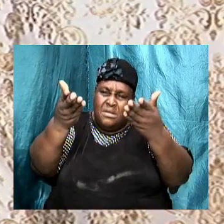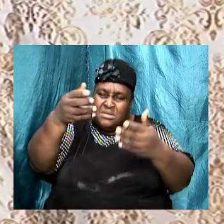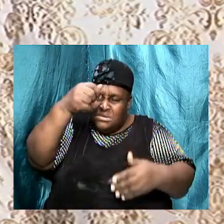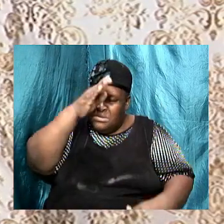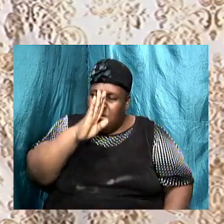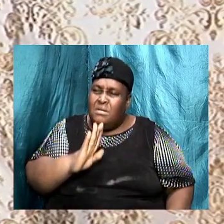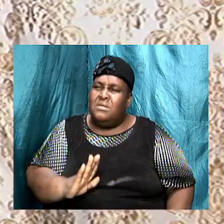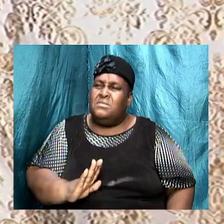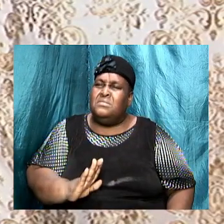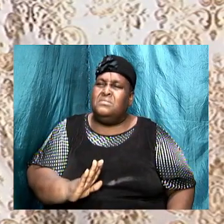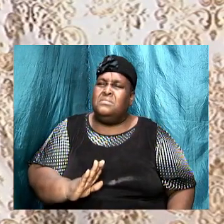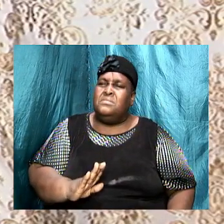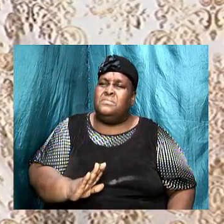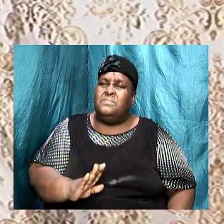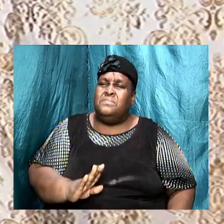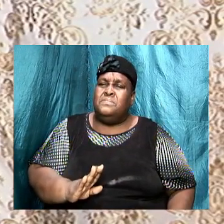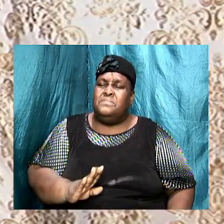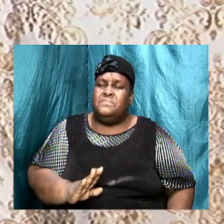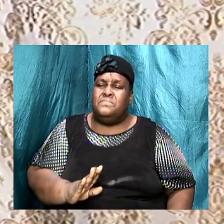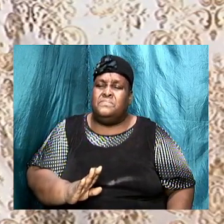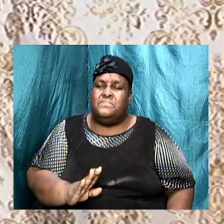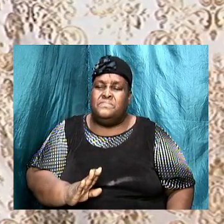Christ.